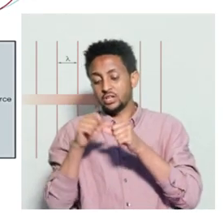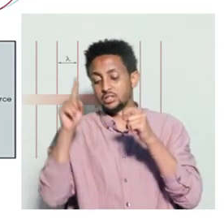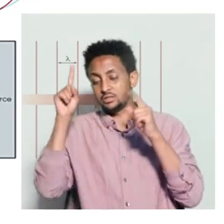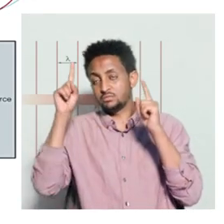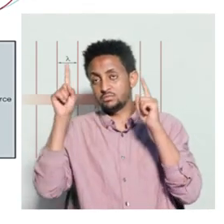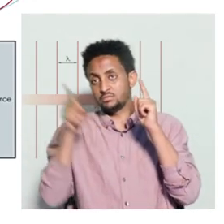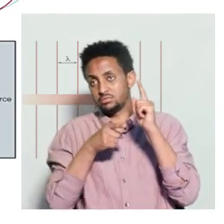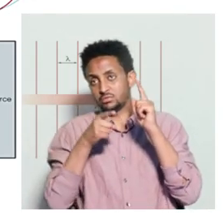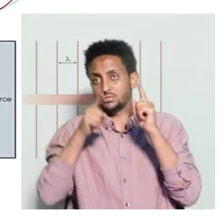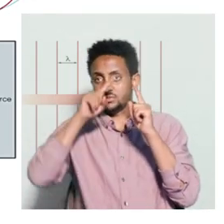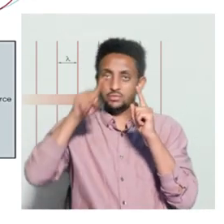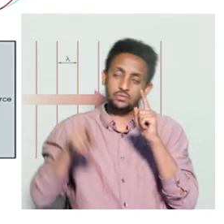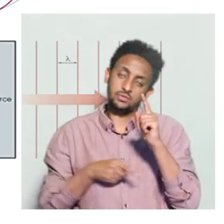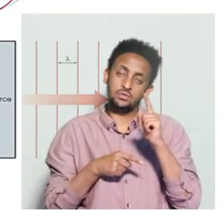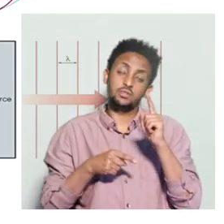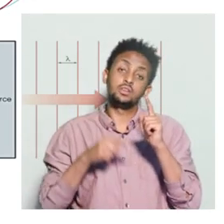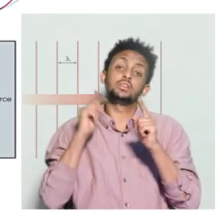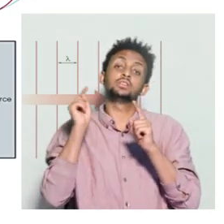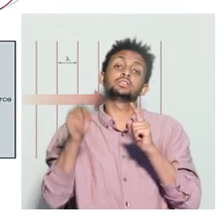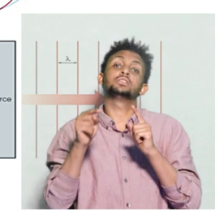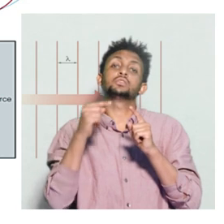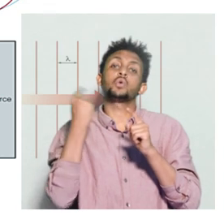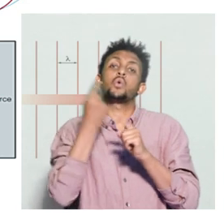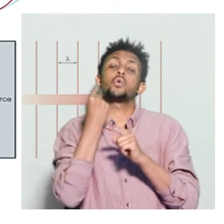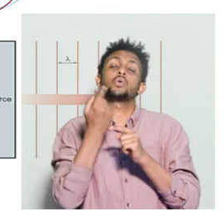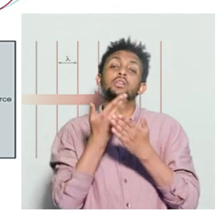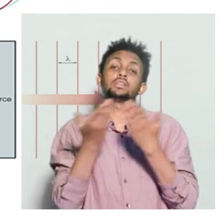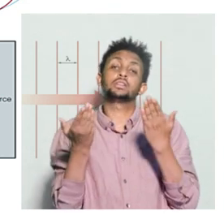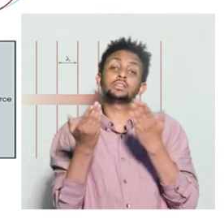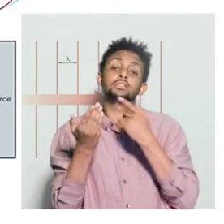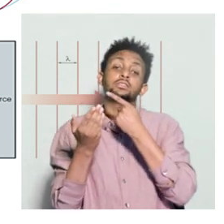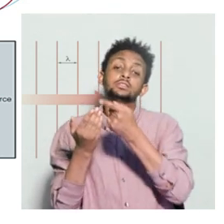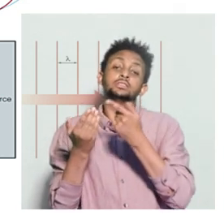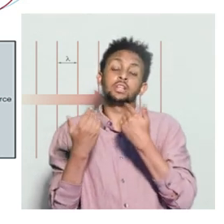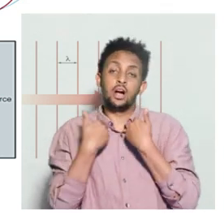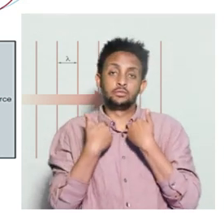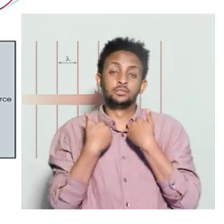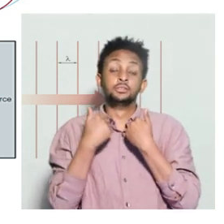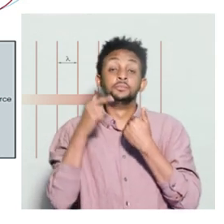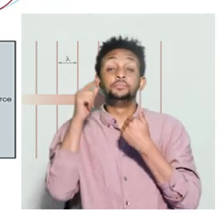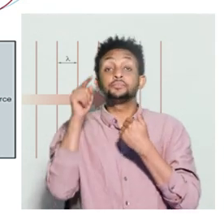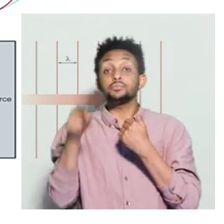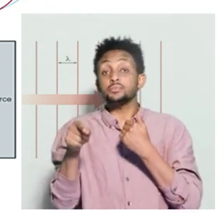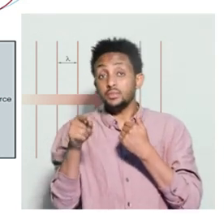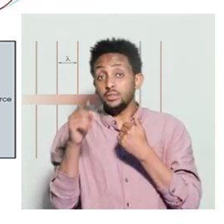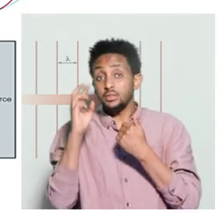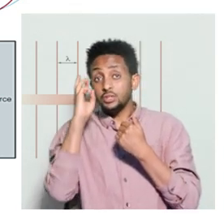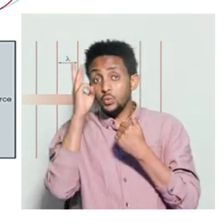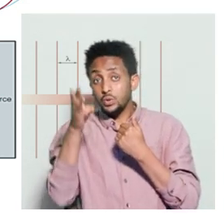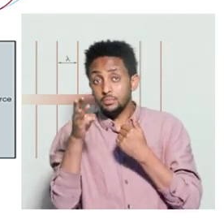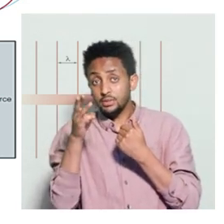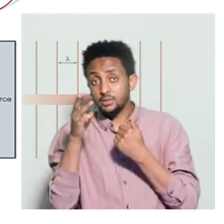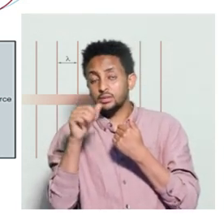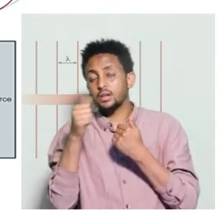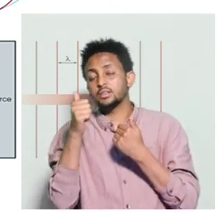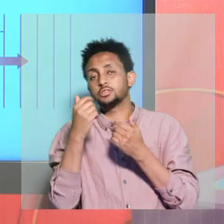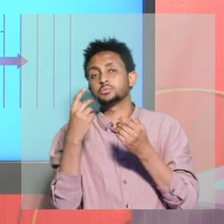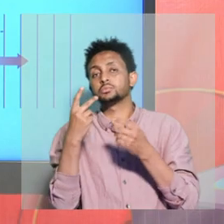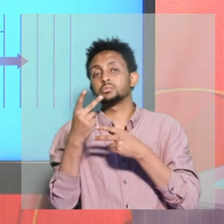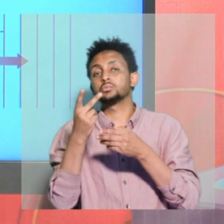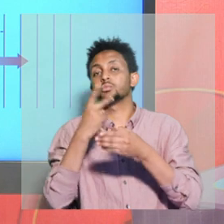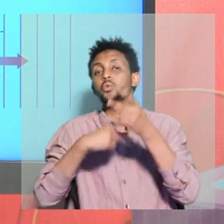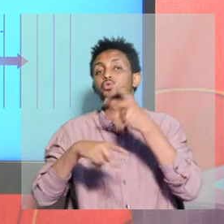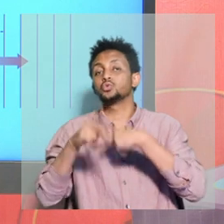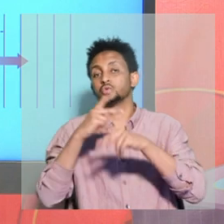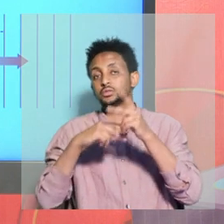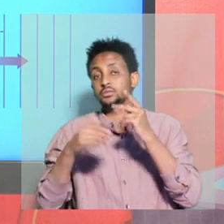of phase or antiphase, so that the only thing left is here. So that there will be another wavefront produced.